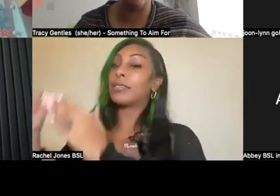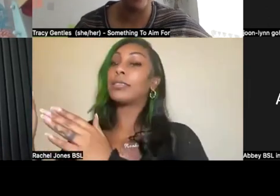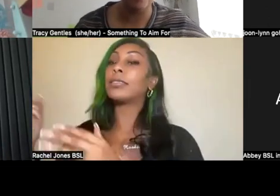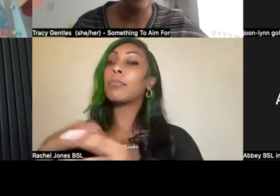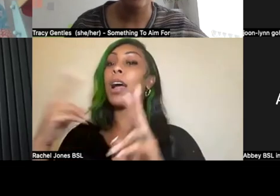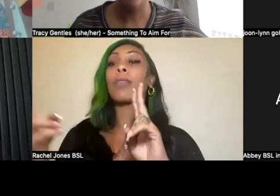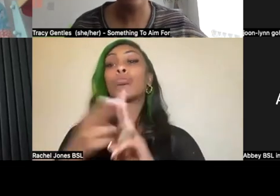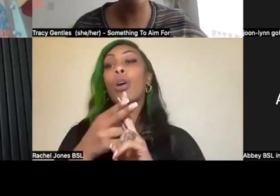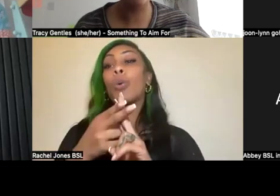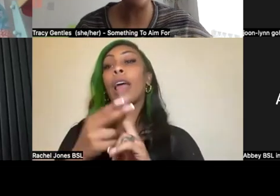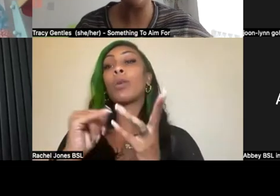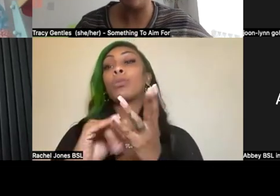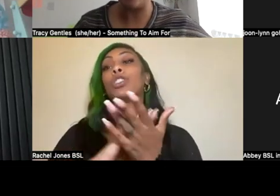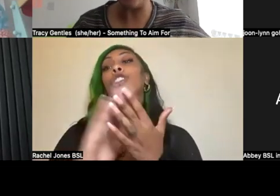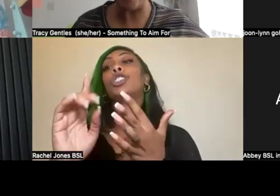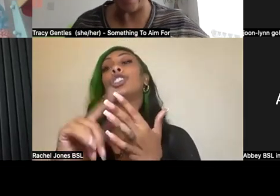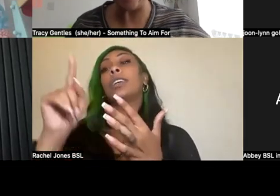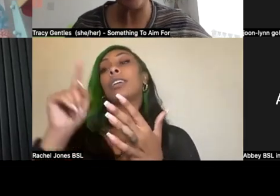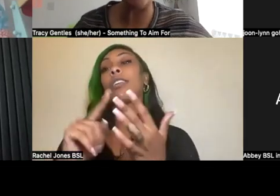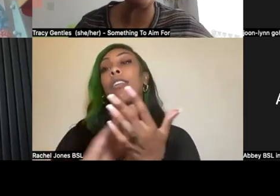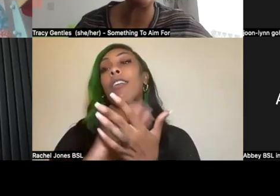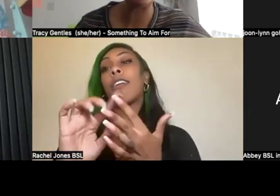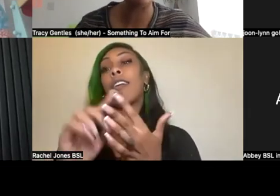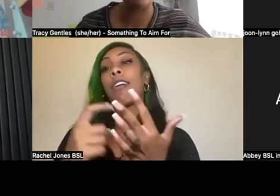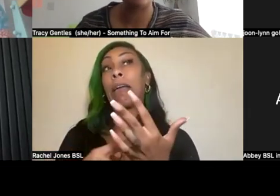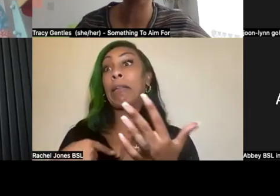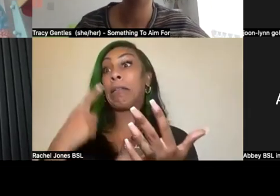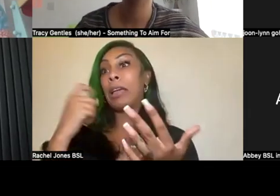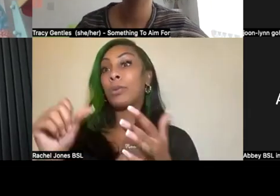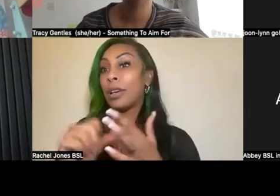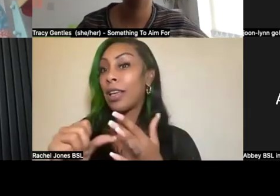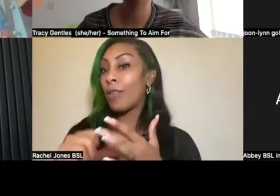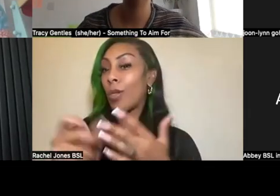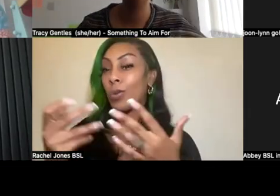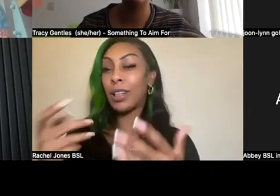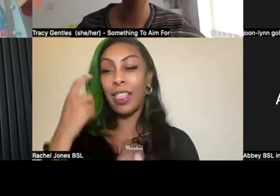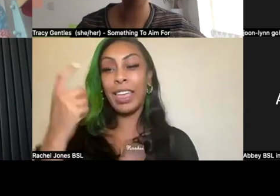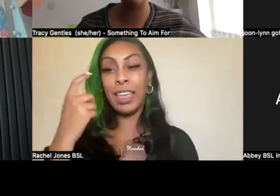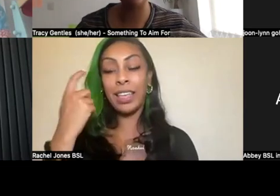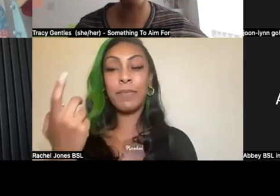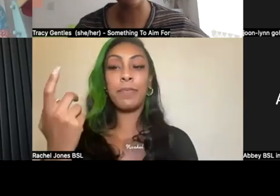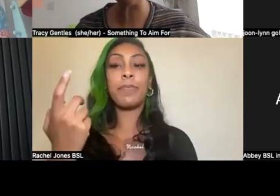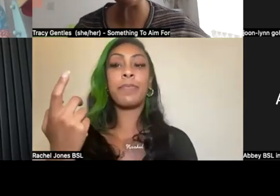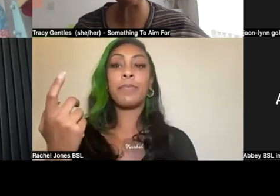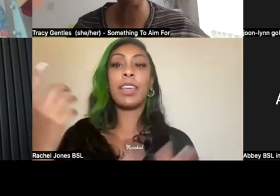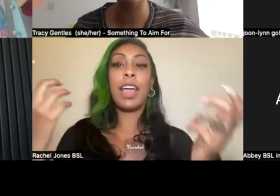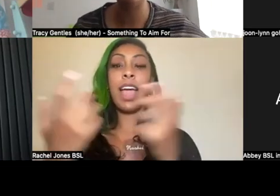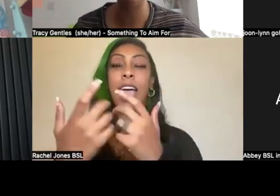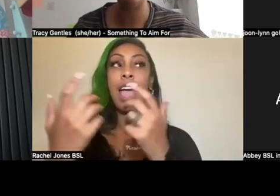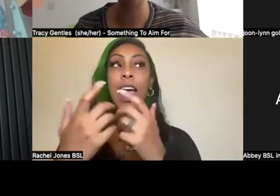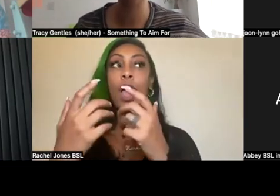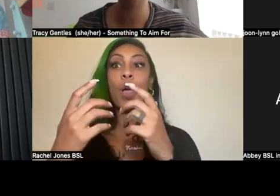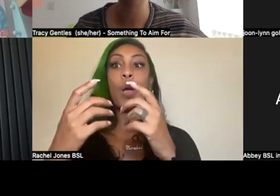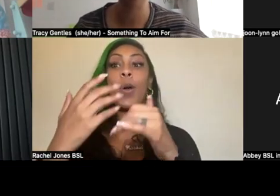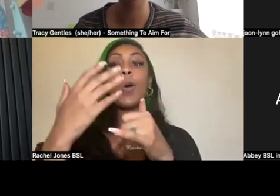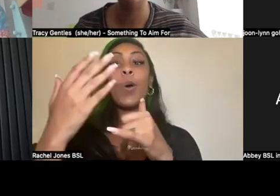her. I found this really difficult today to think about how to round things down, because I think